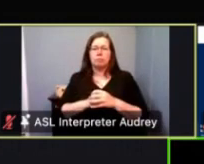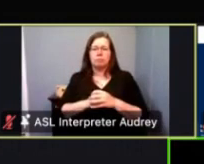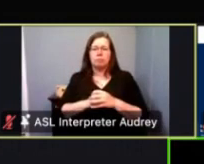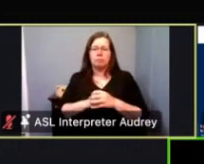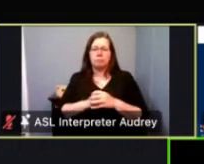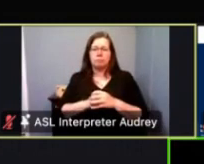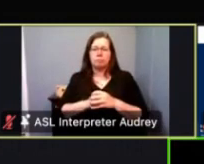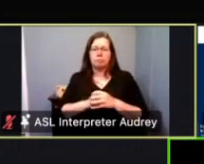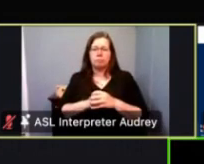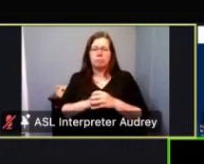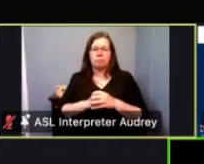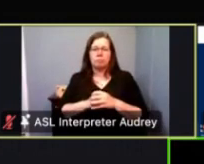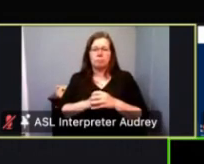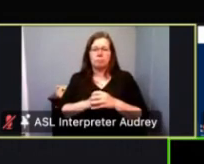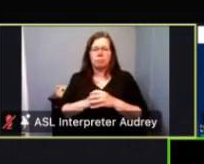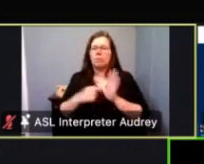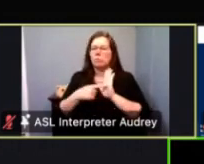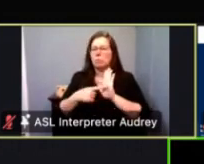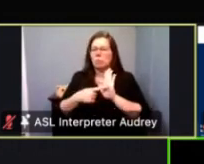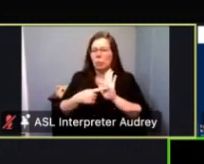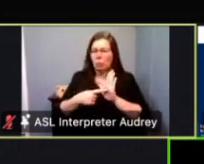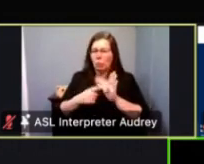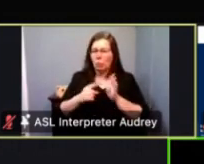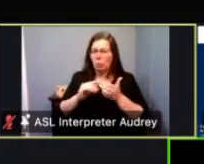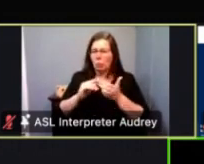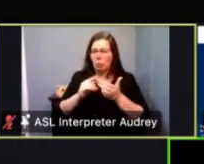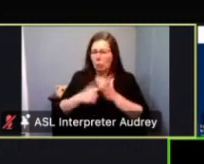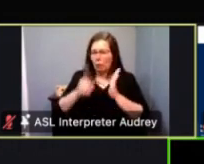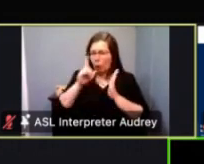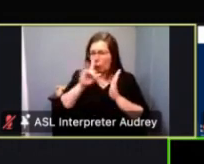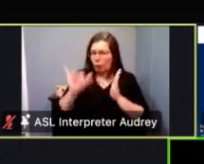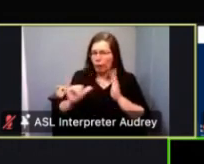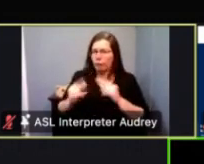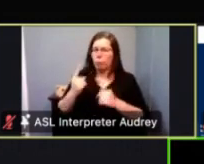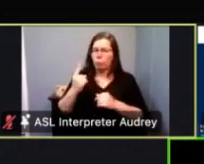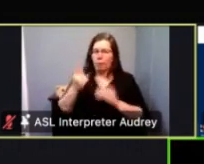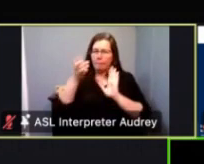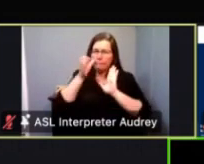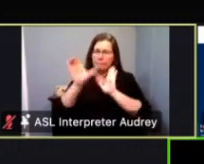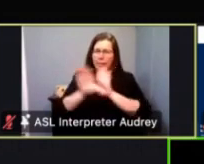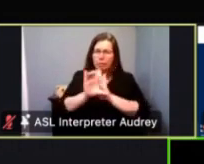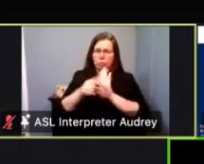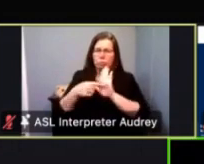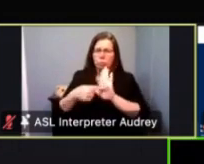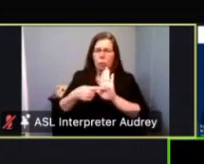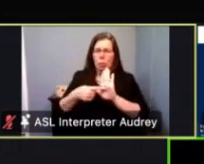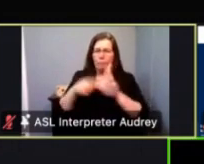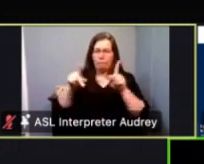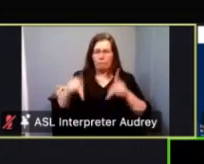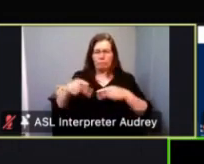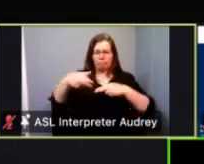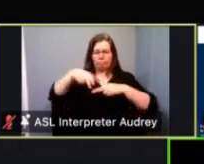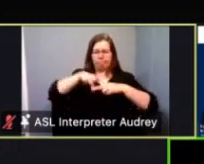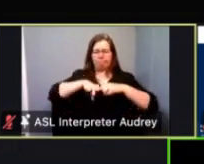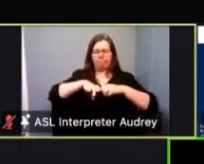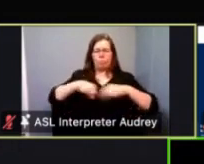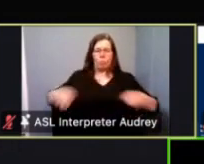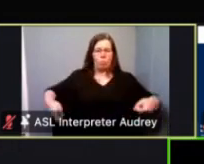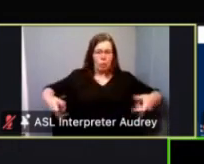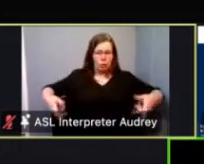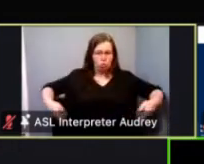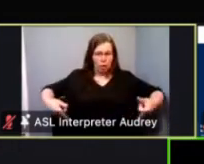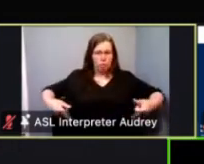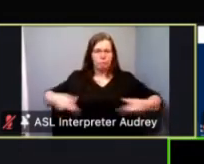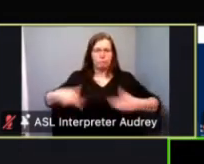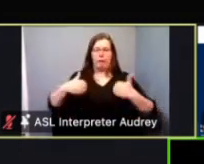that give examples of ableism. One is a picture of a person in a wheelchair and